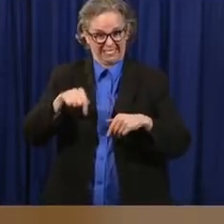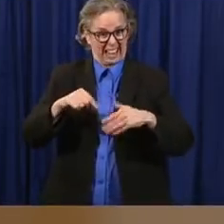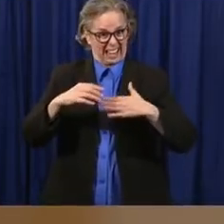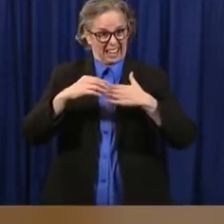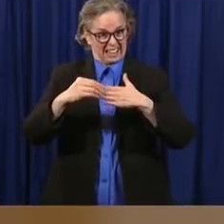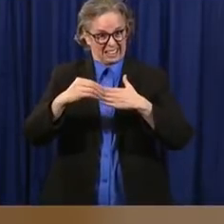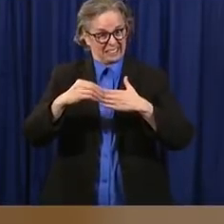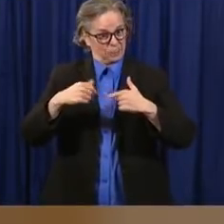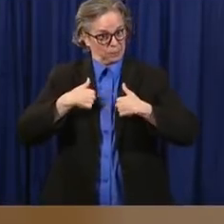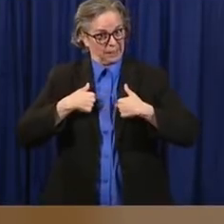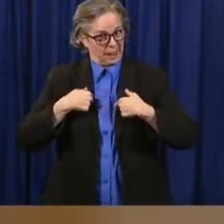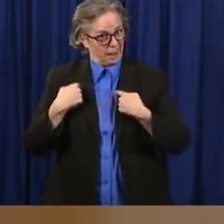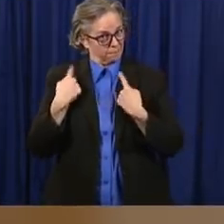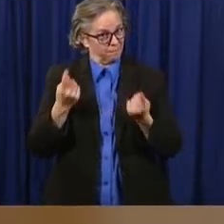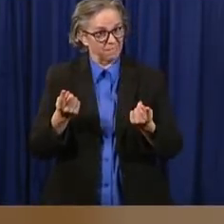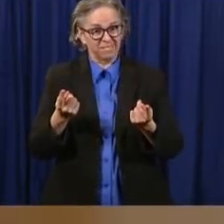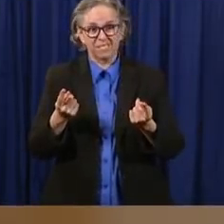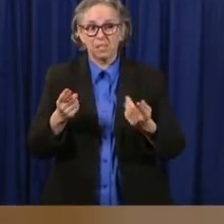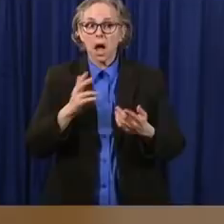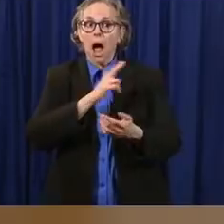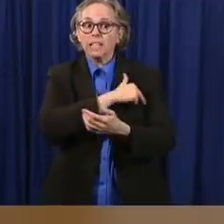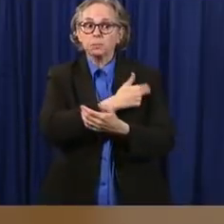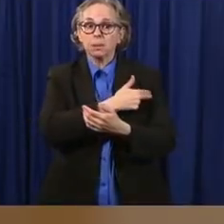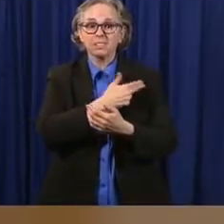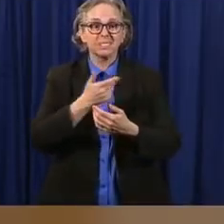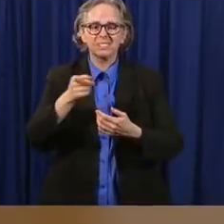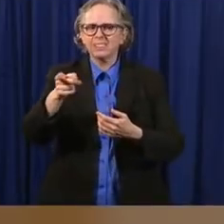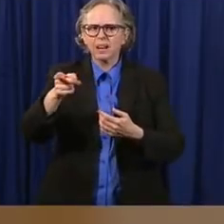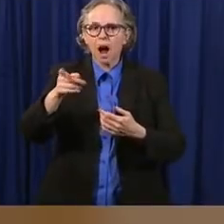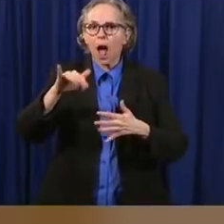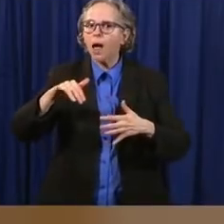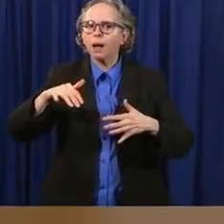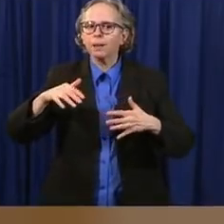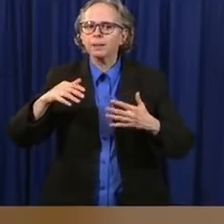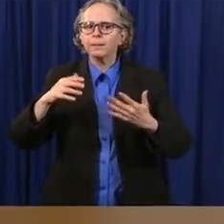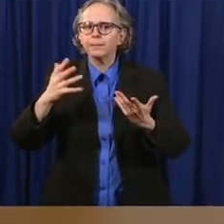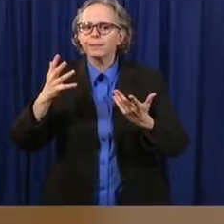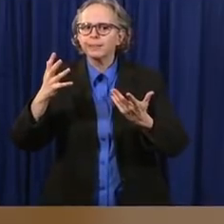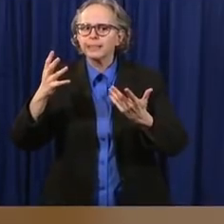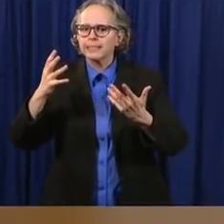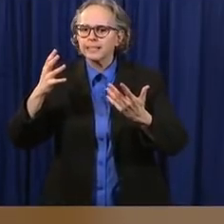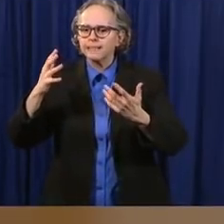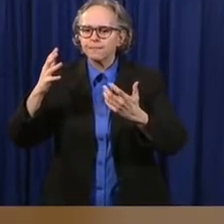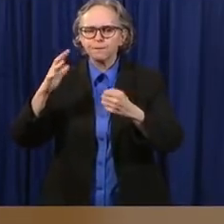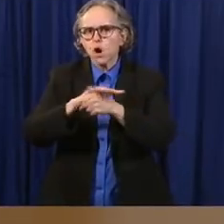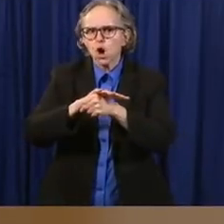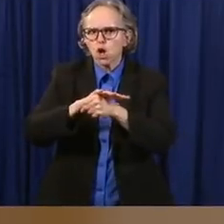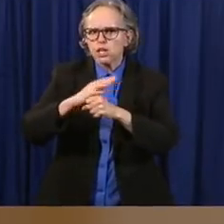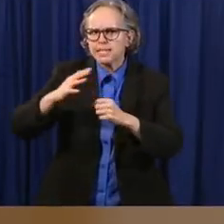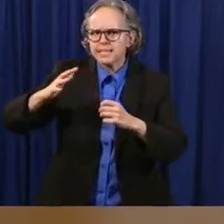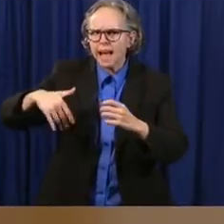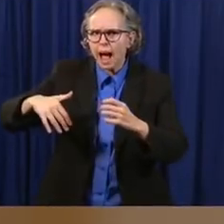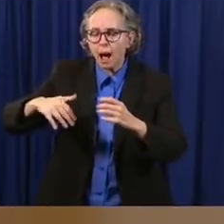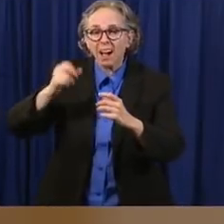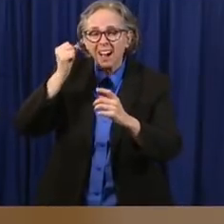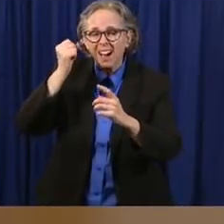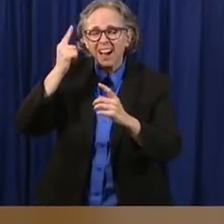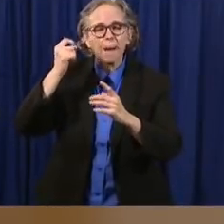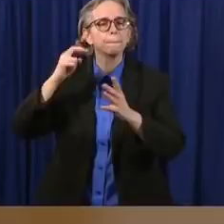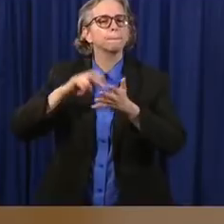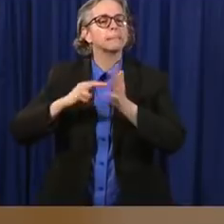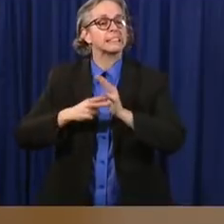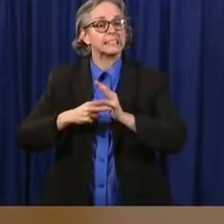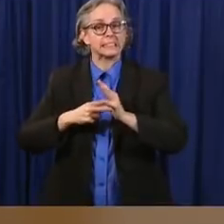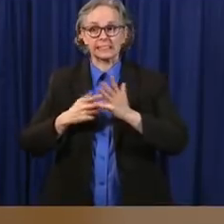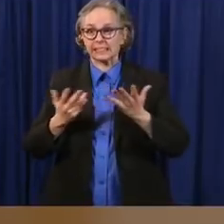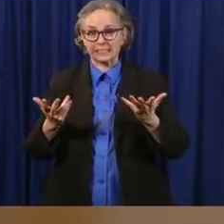to enact it fully yet. But if there is a situation where the healthcare workers, they're so